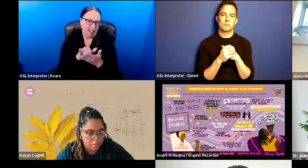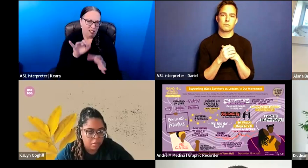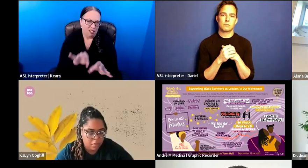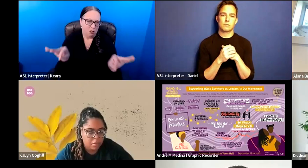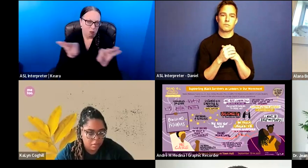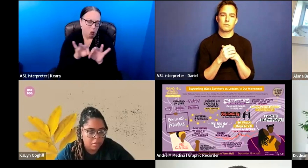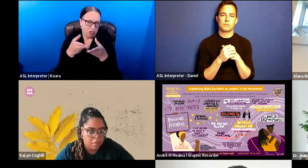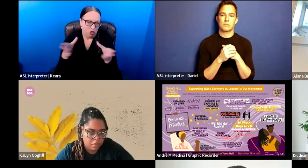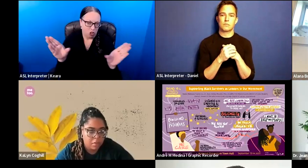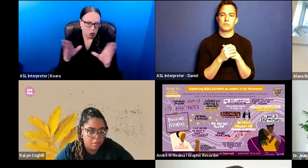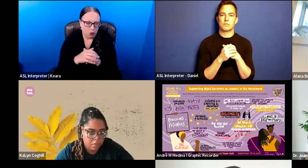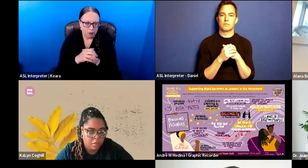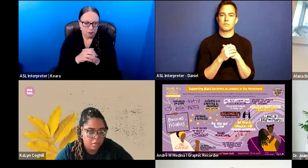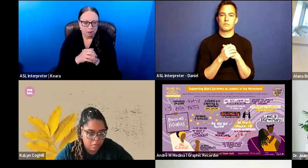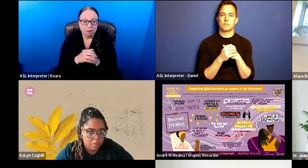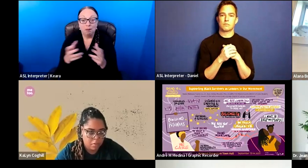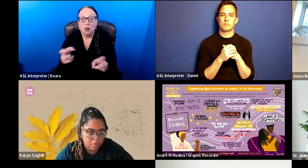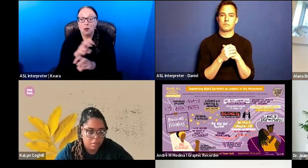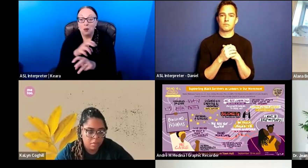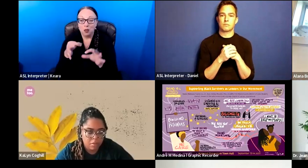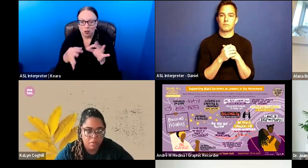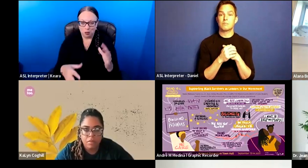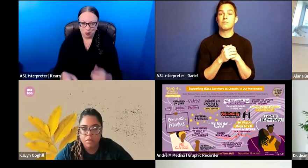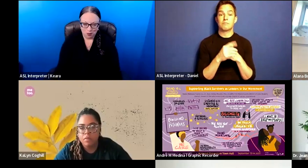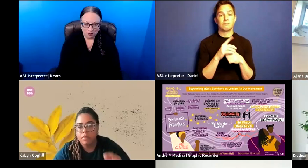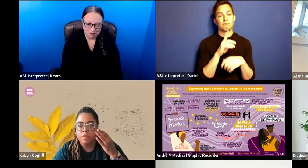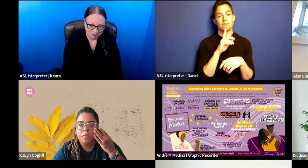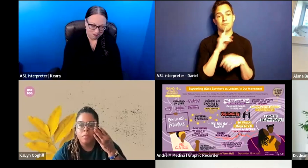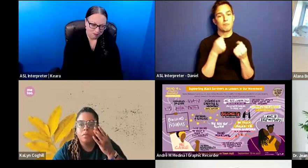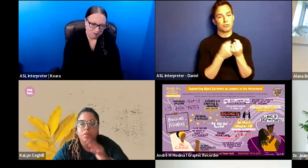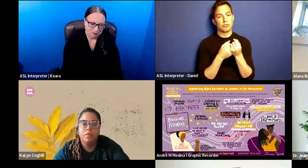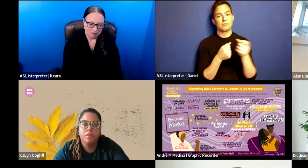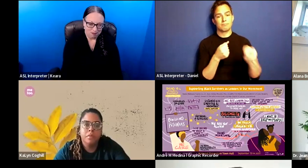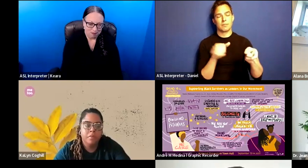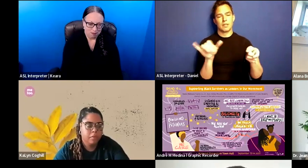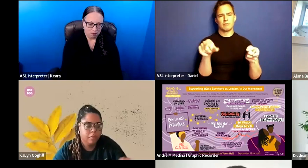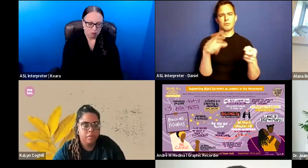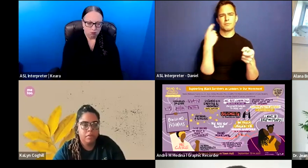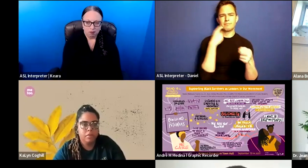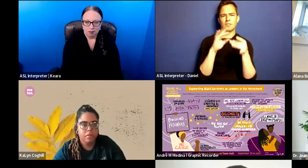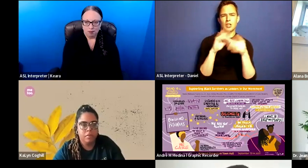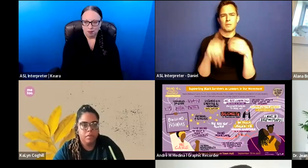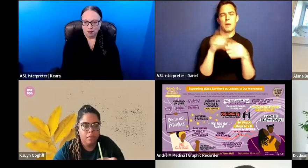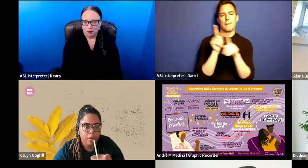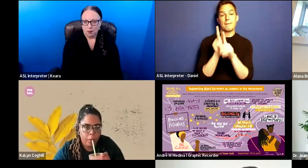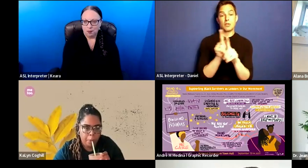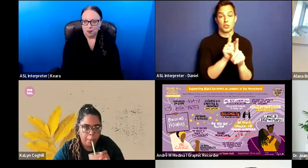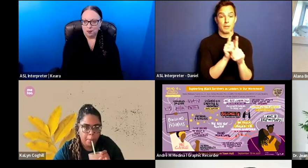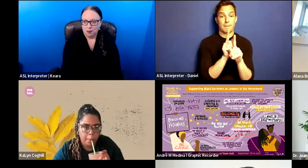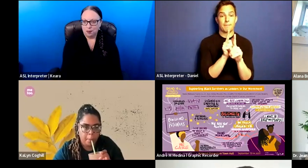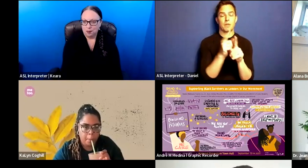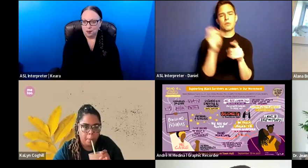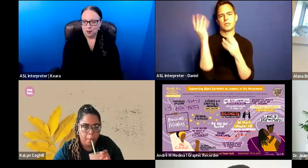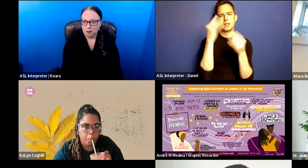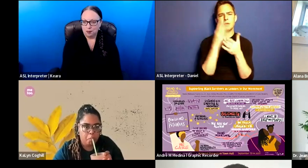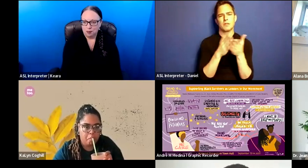in general. Absolutely. And when you were talking about mentorship, I was thinking about some of the